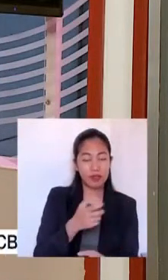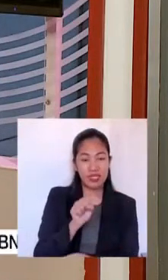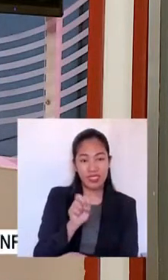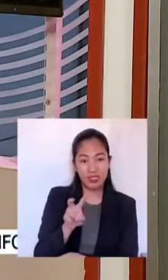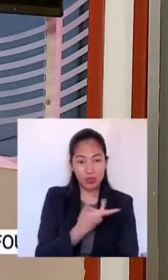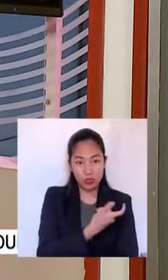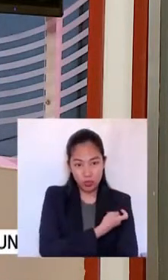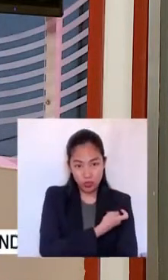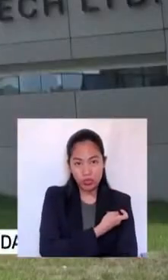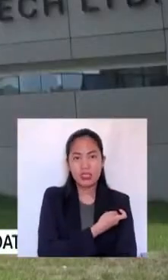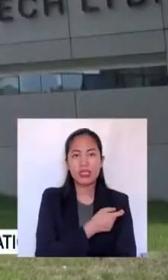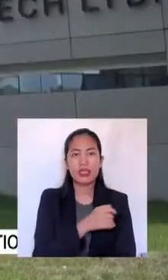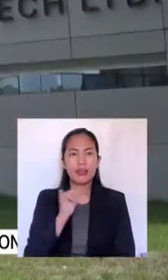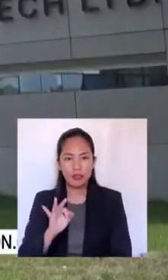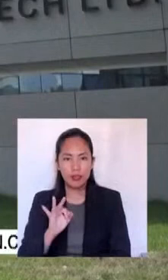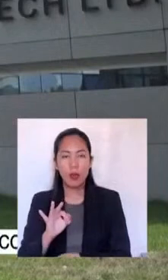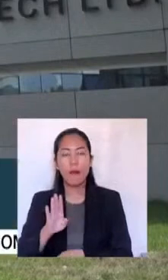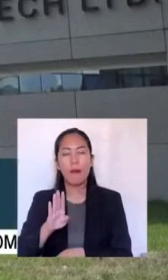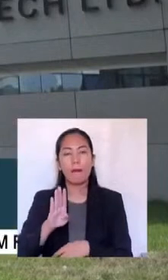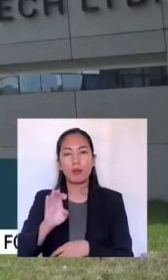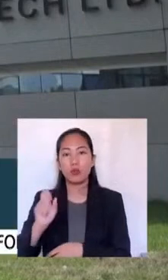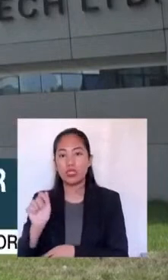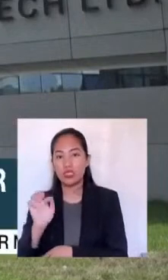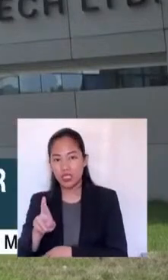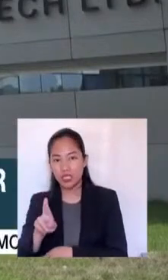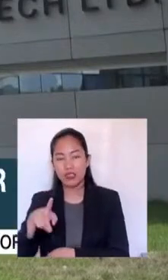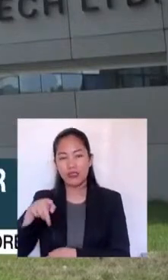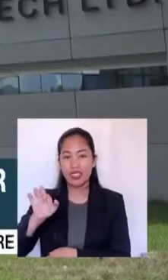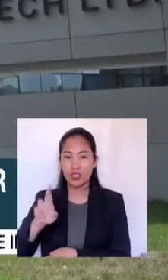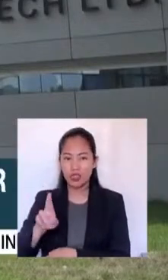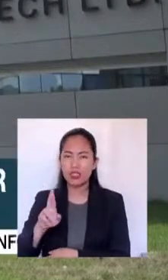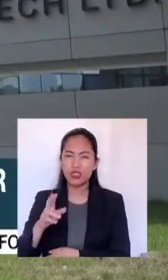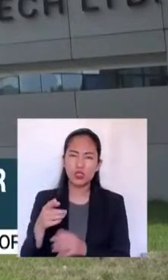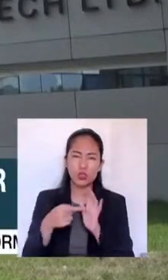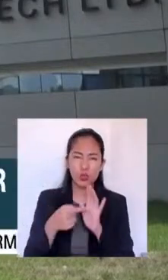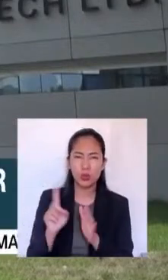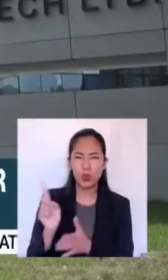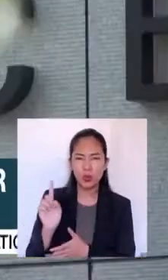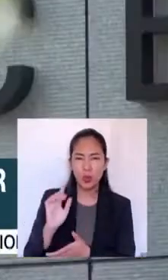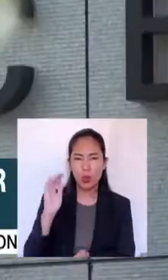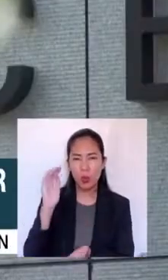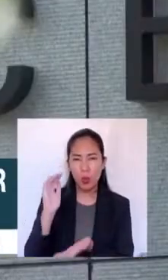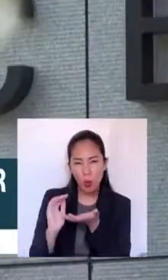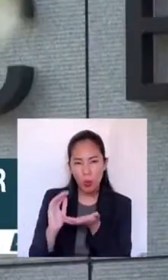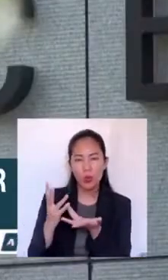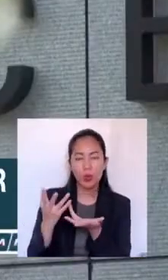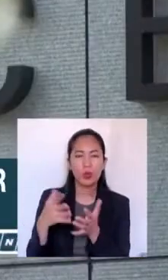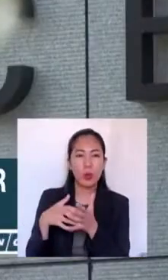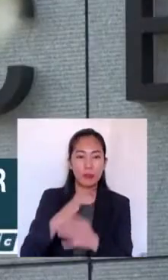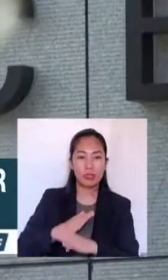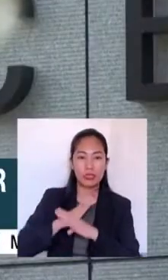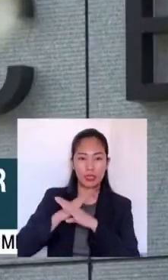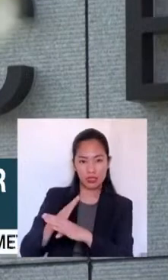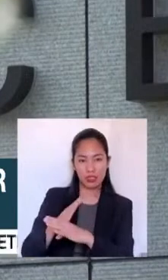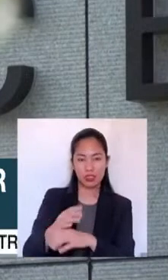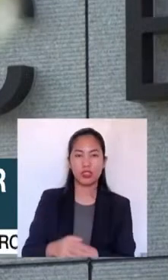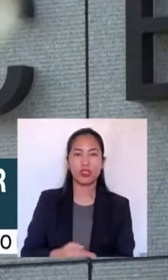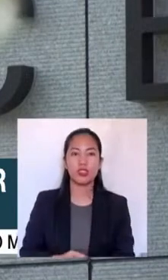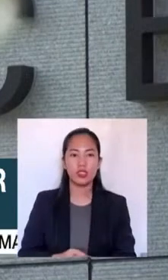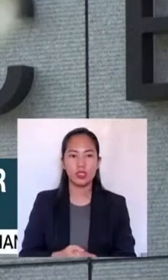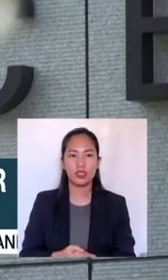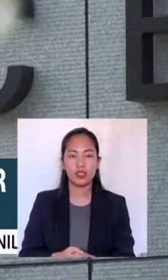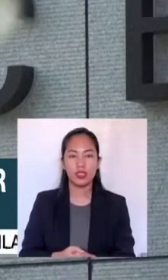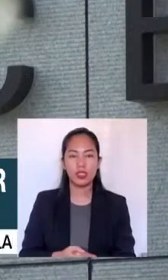other strains. That's according to a study by researchers from Yale University, the Dominican Republic's Ministry of Health, and other